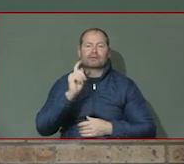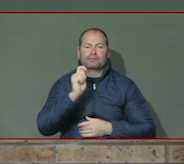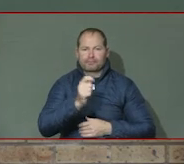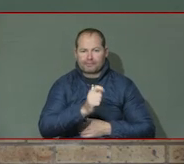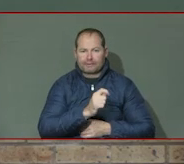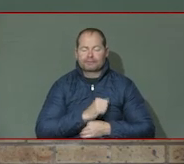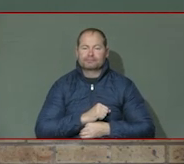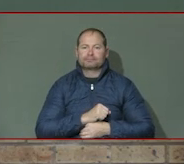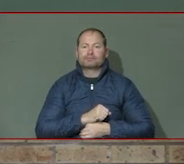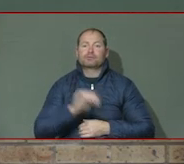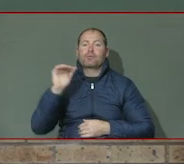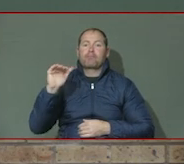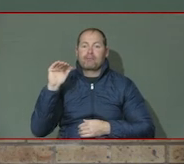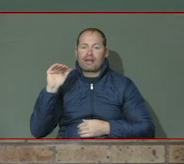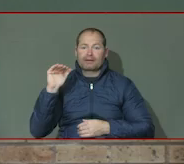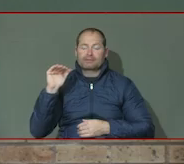bank